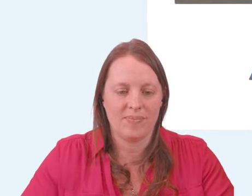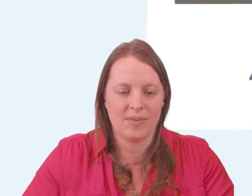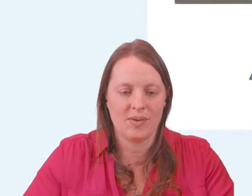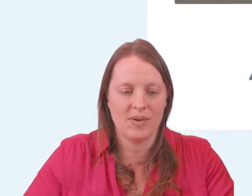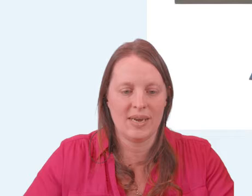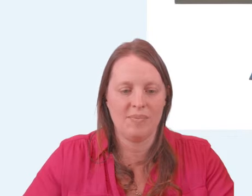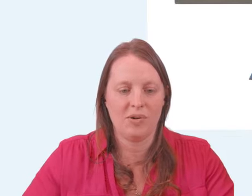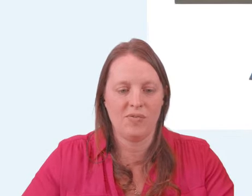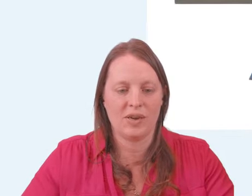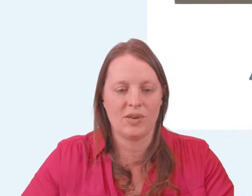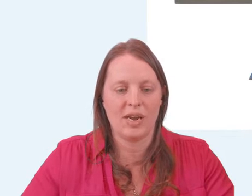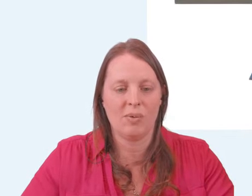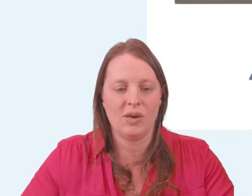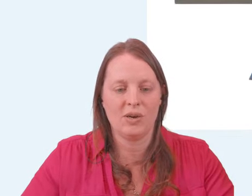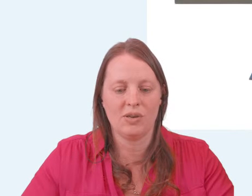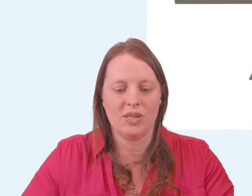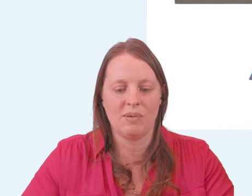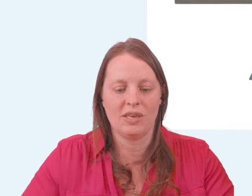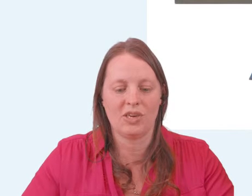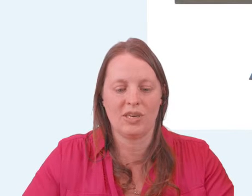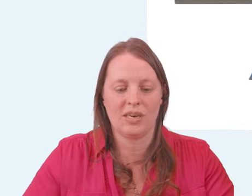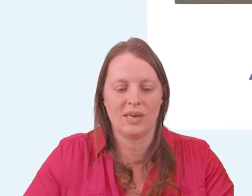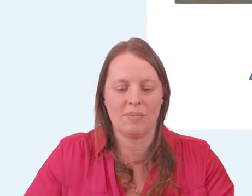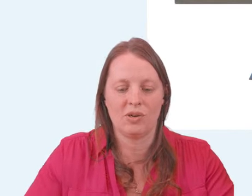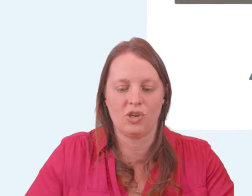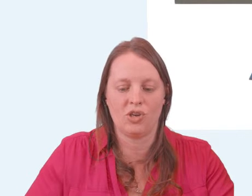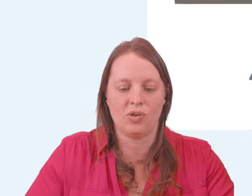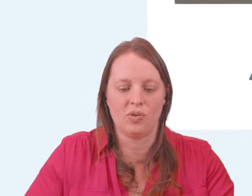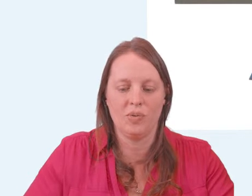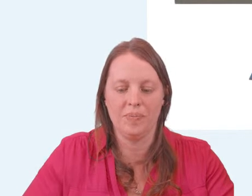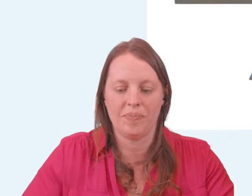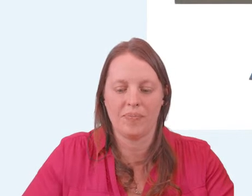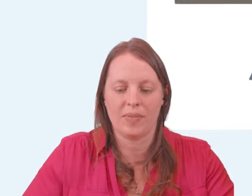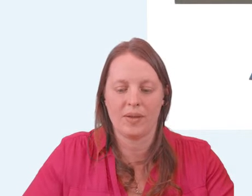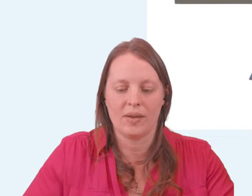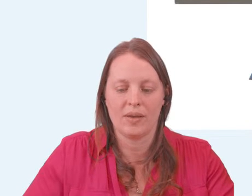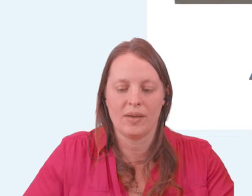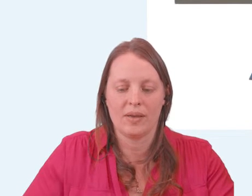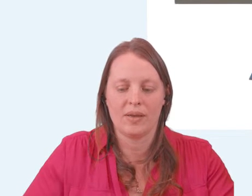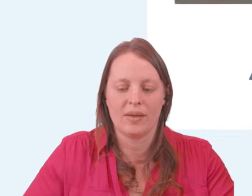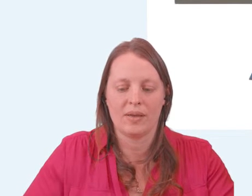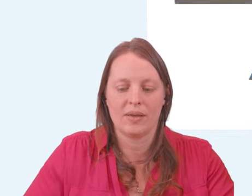it. Okay, perfect. So now we're going to go to simulation number 2.